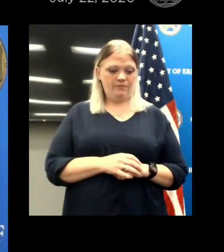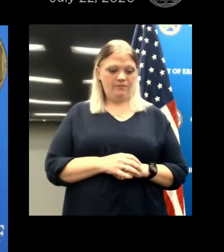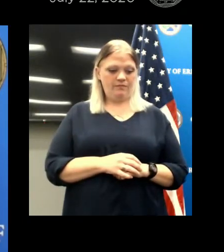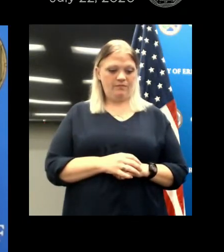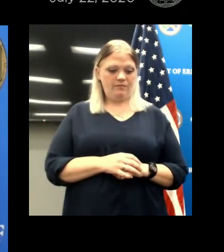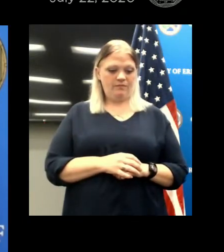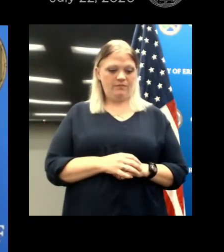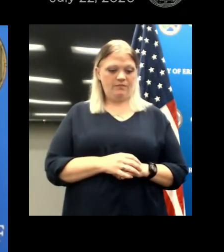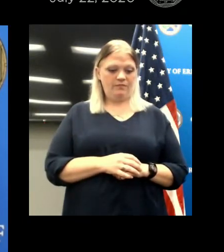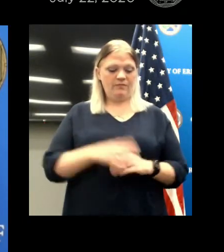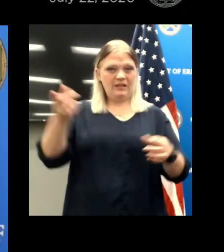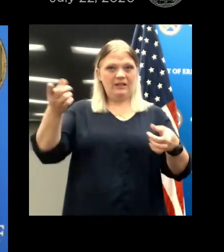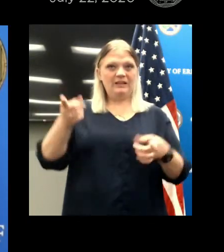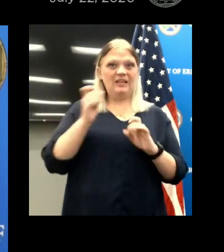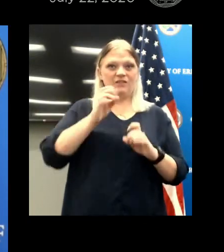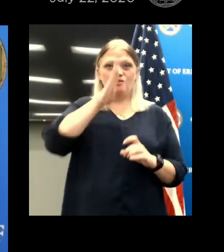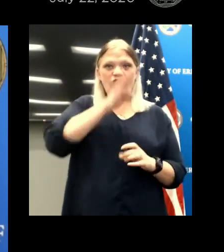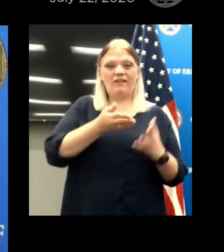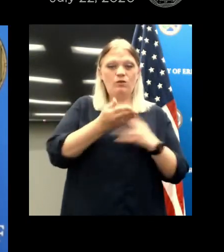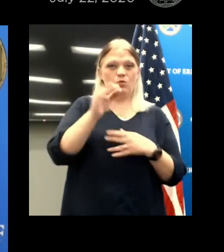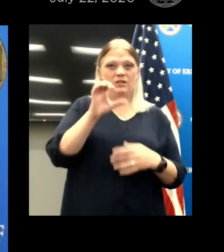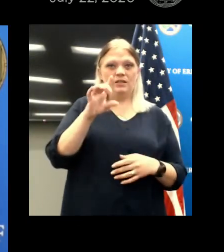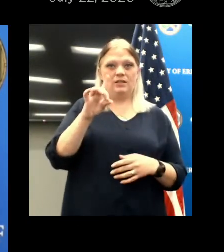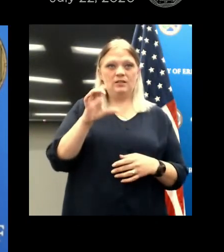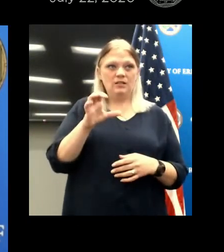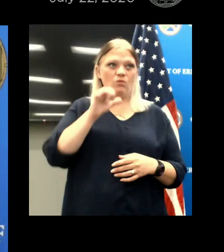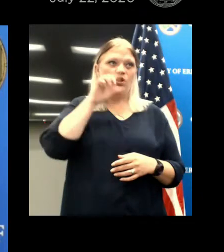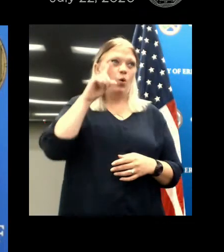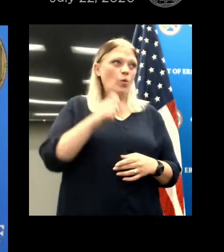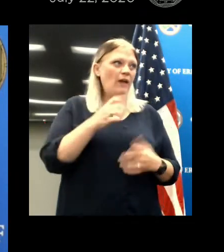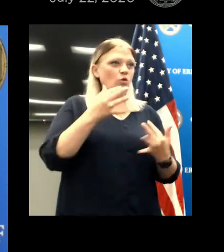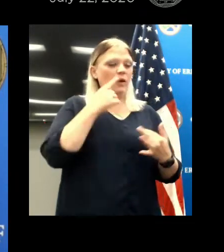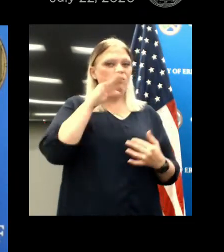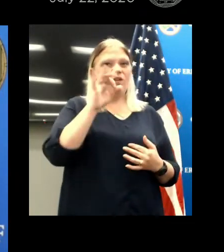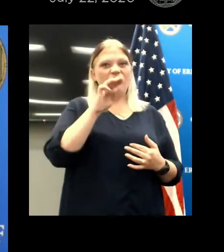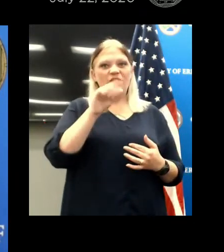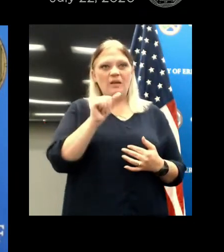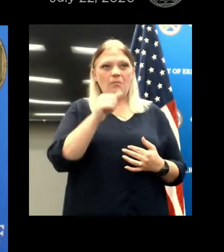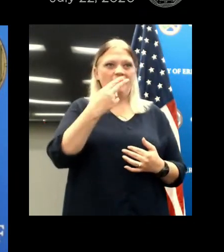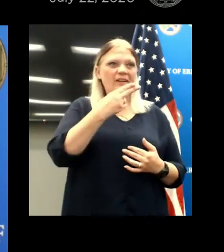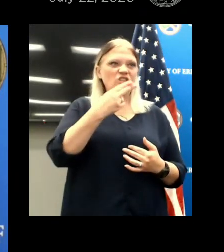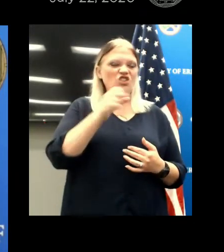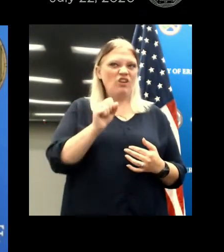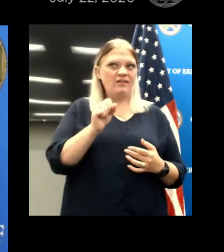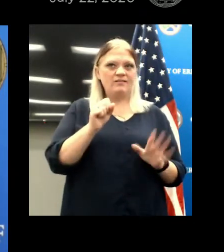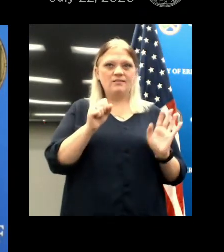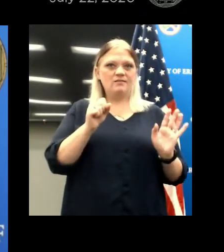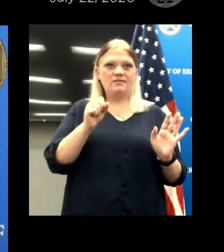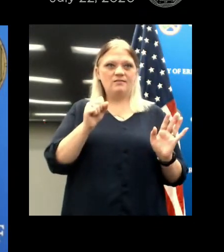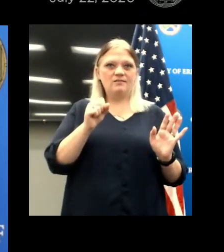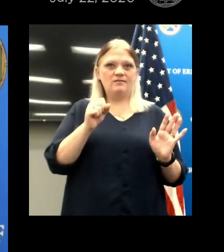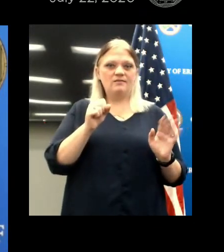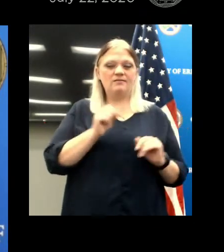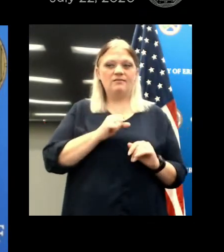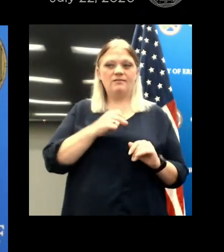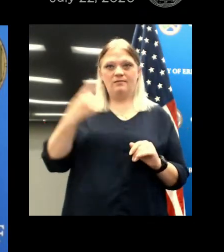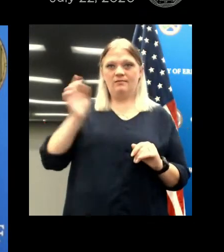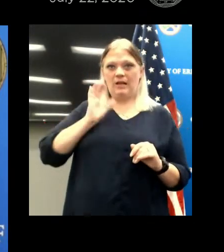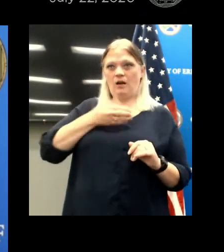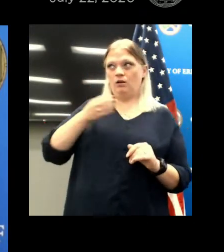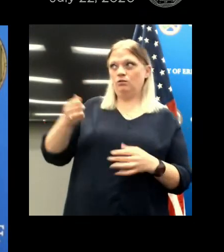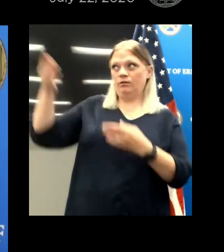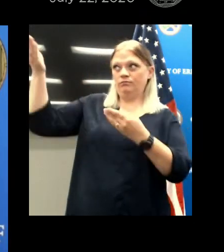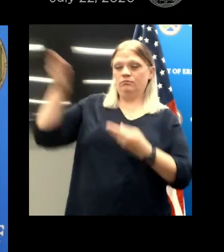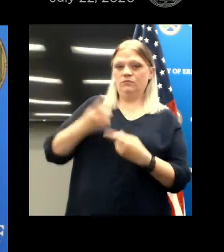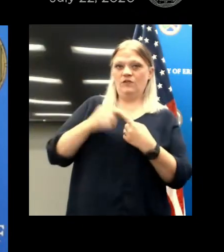through CDC, so they don't have to go through like FEMA or HHS. So that's not part of the distribution. So we have a really